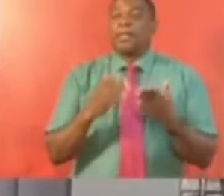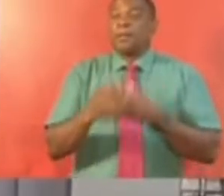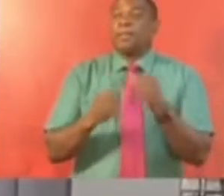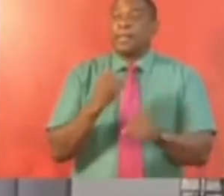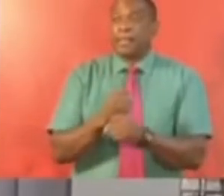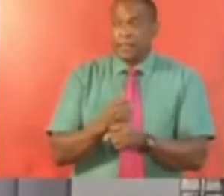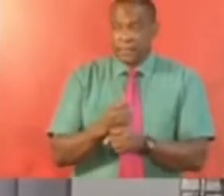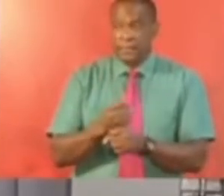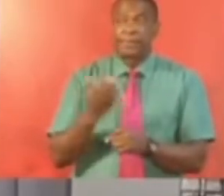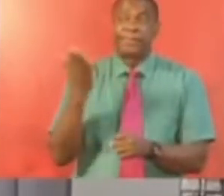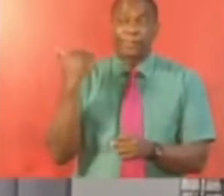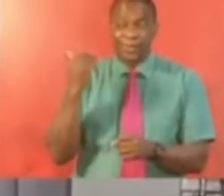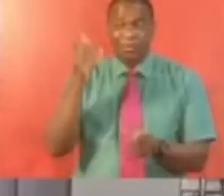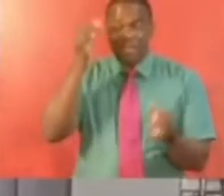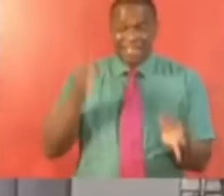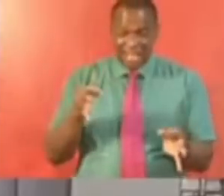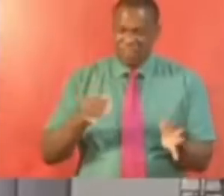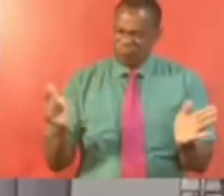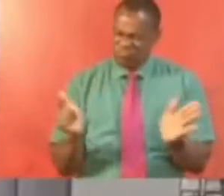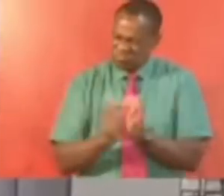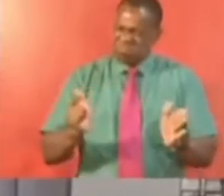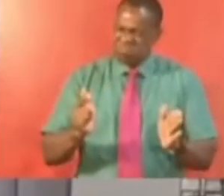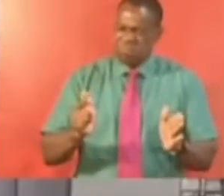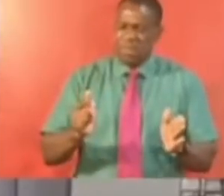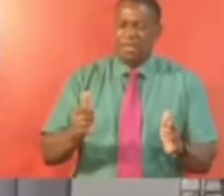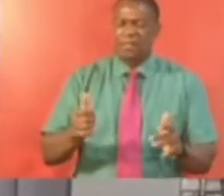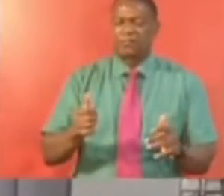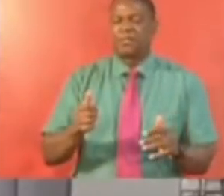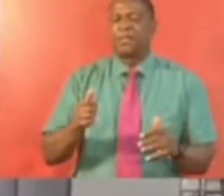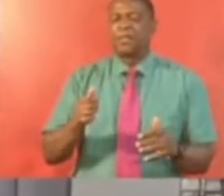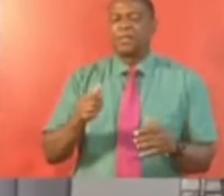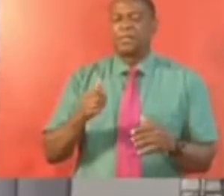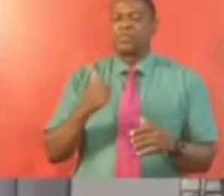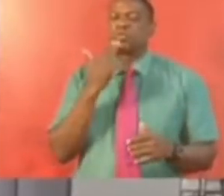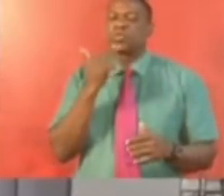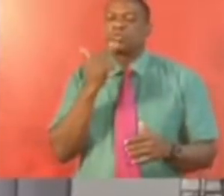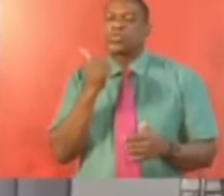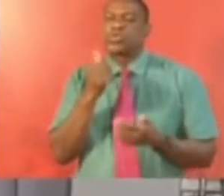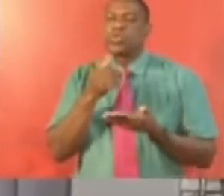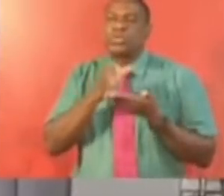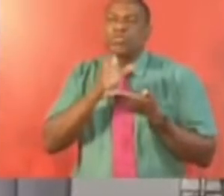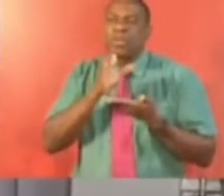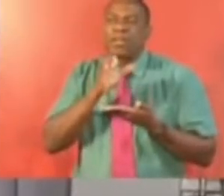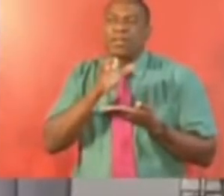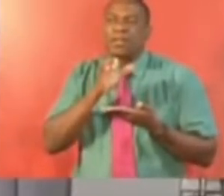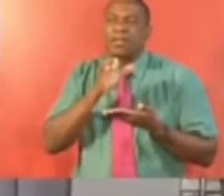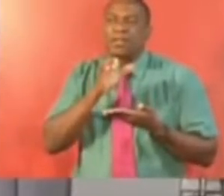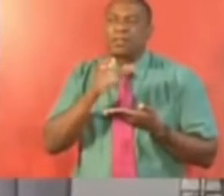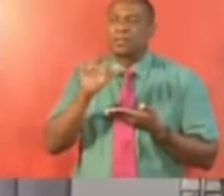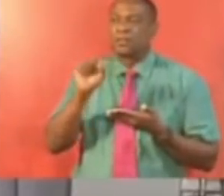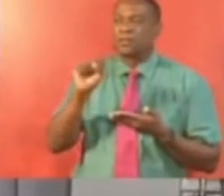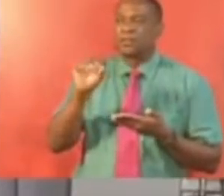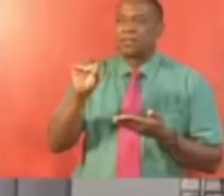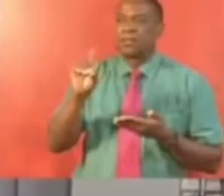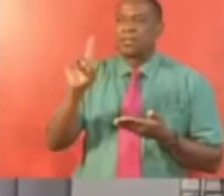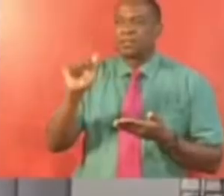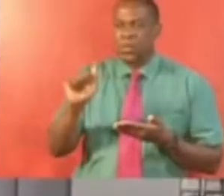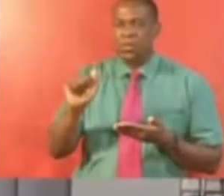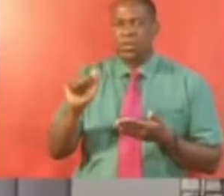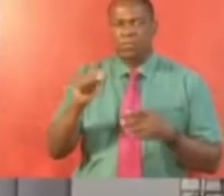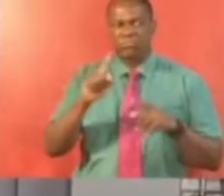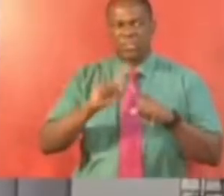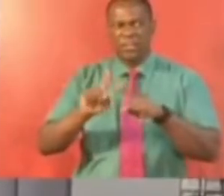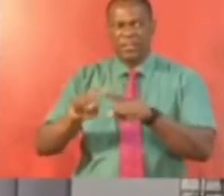and other sugar-sweetened beverages in schools. That has seen, at my last count, which is a bit dated now,